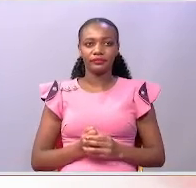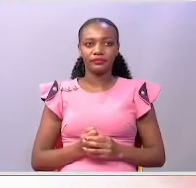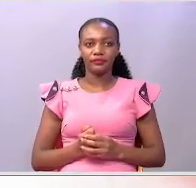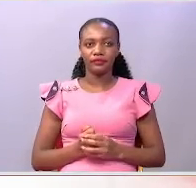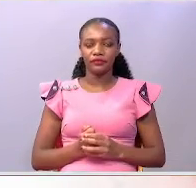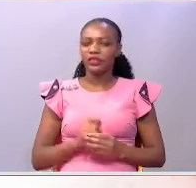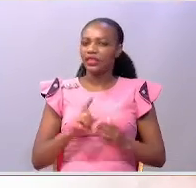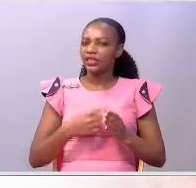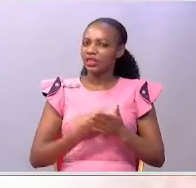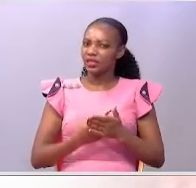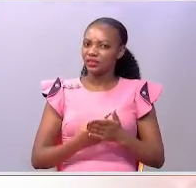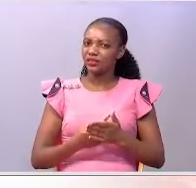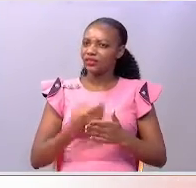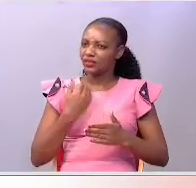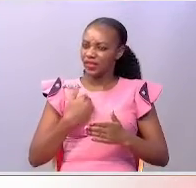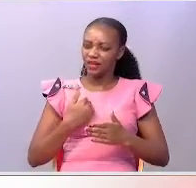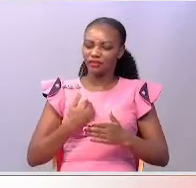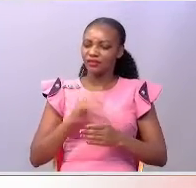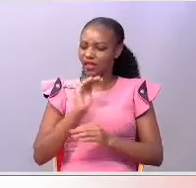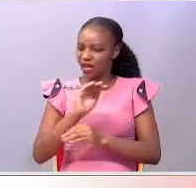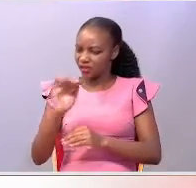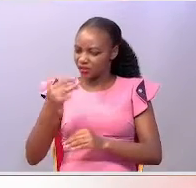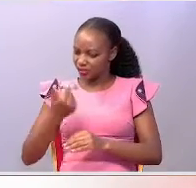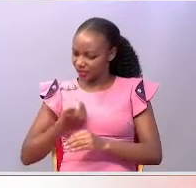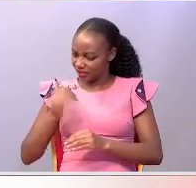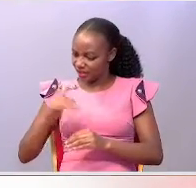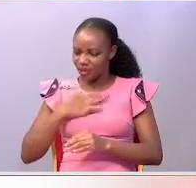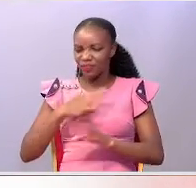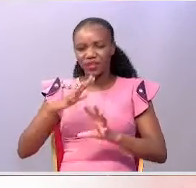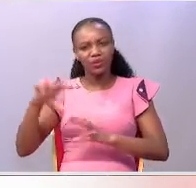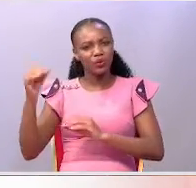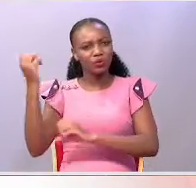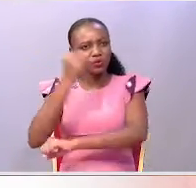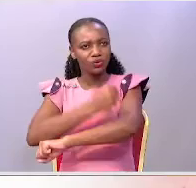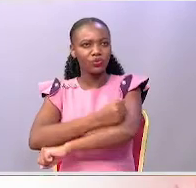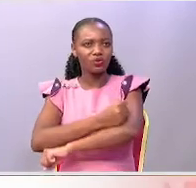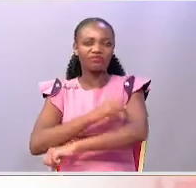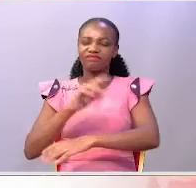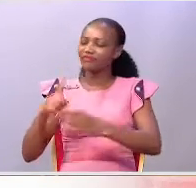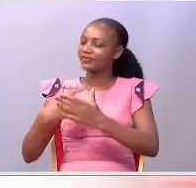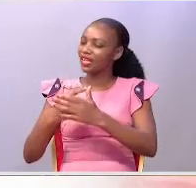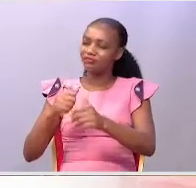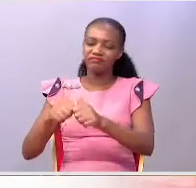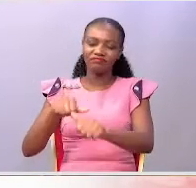So nilizidi kumwelezea aende shule, kafika mahali atupatani mimi naye.